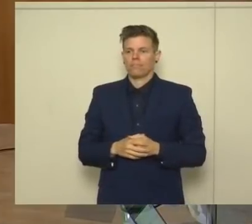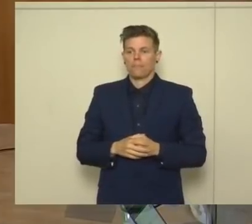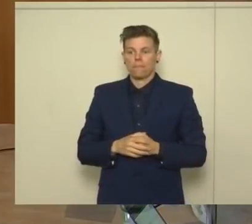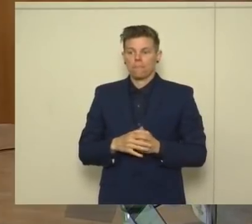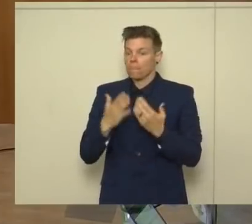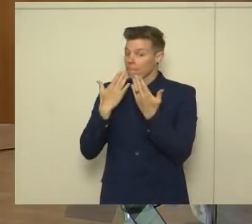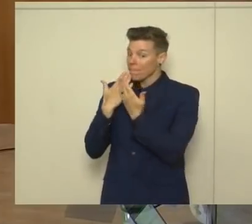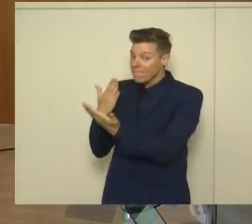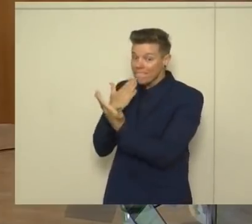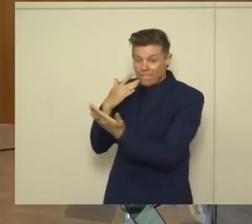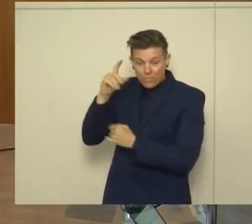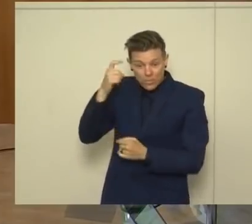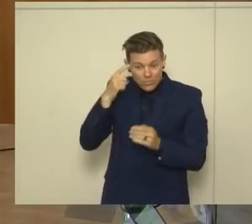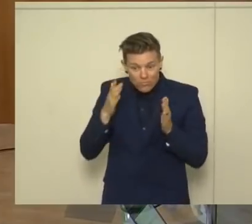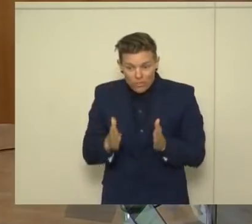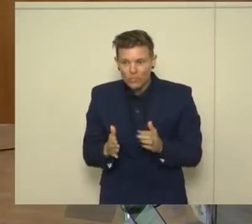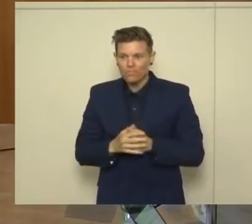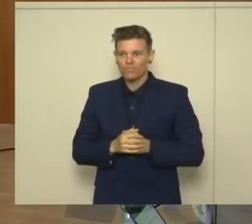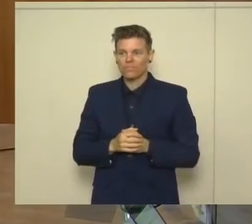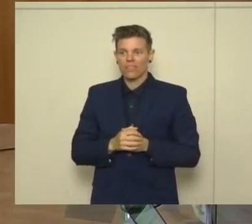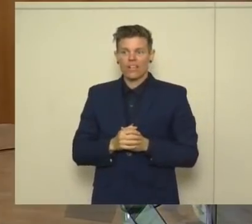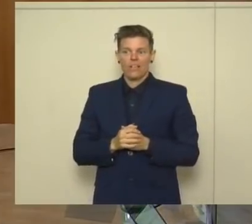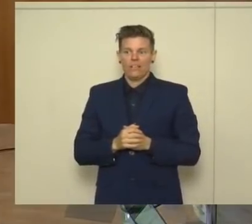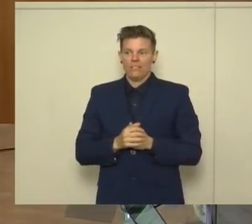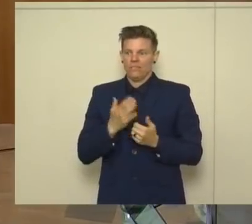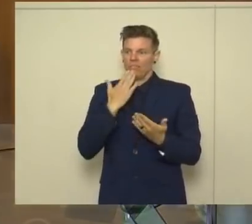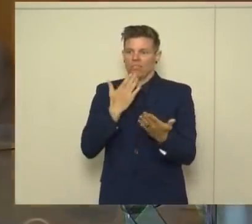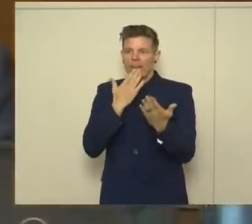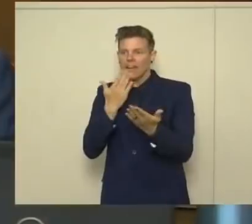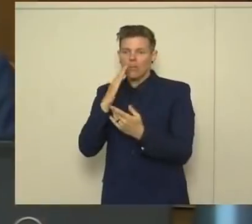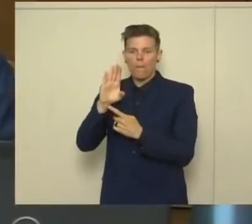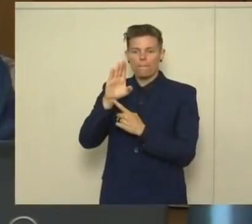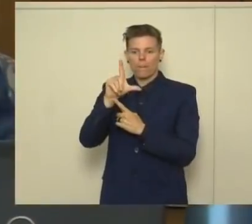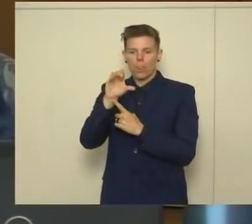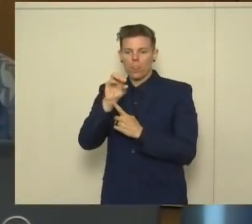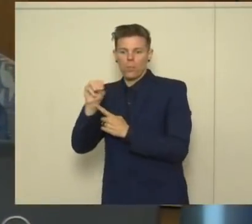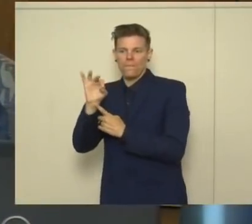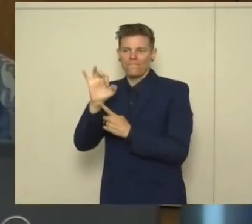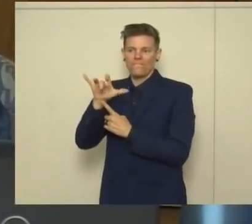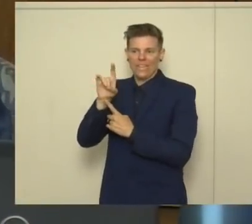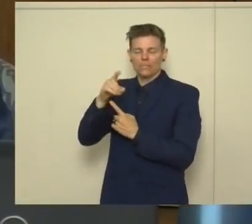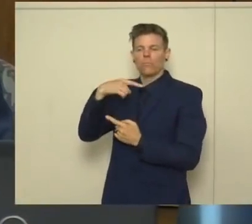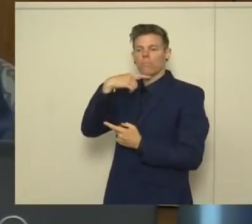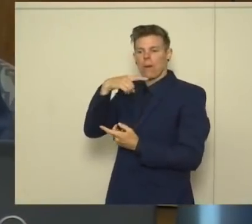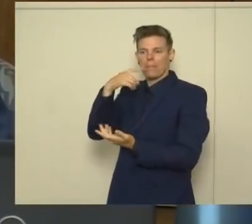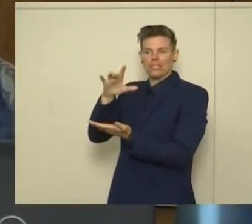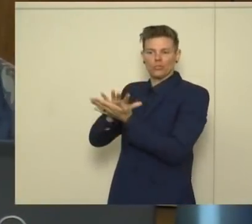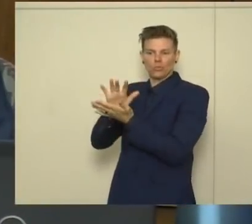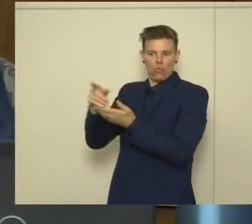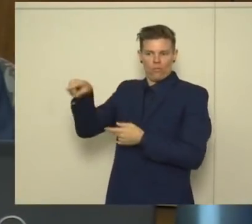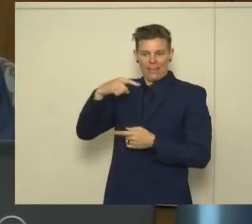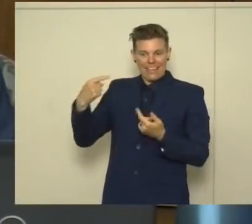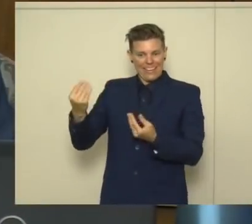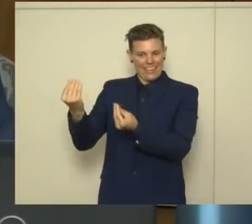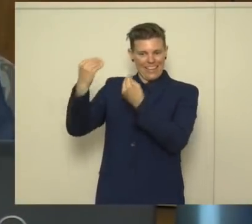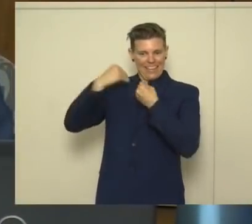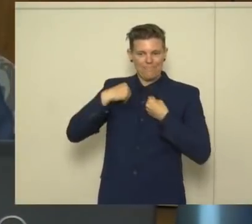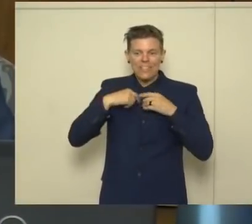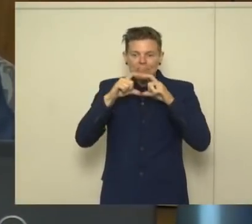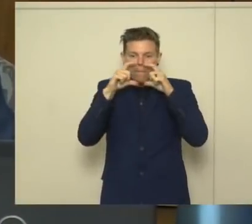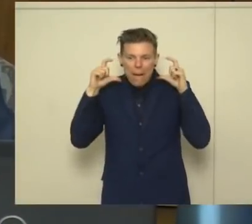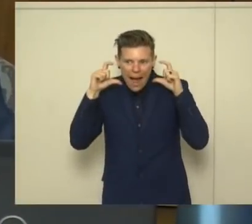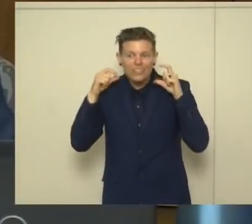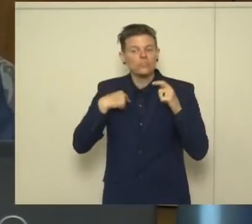thanking the staff of Bloomfield Public Schools for giving me this great mask on my recent visit up there. Also want to thank the